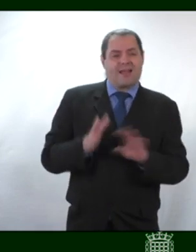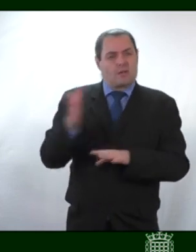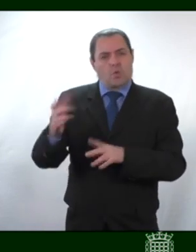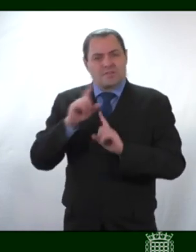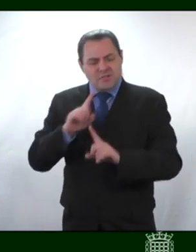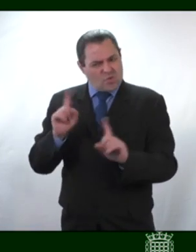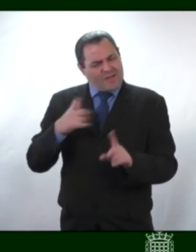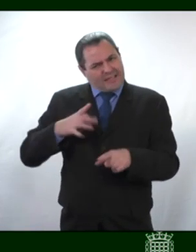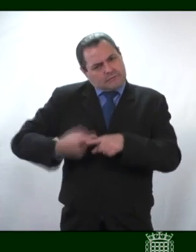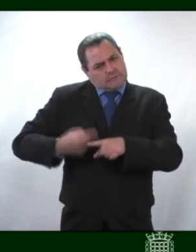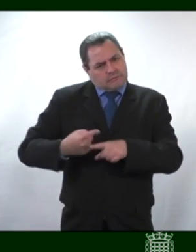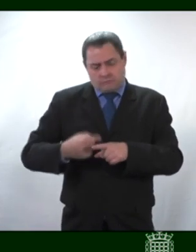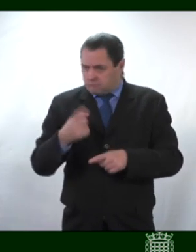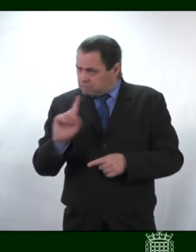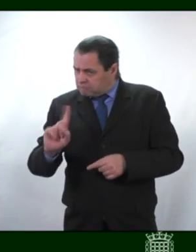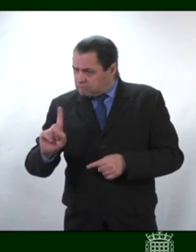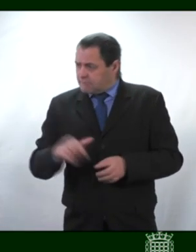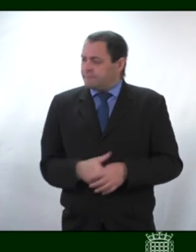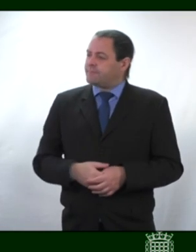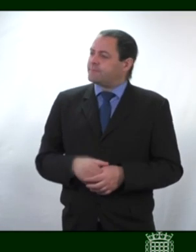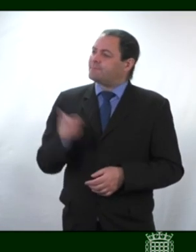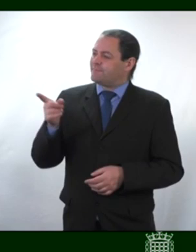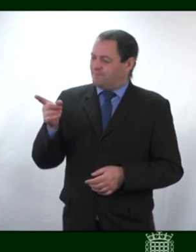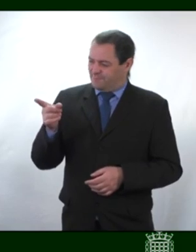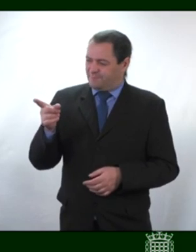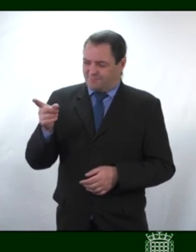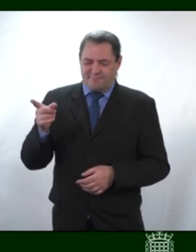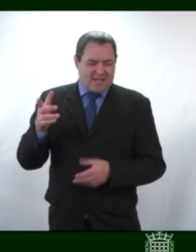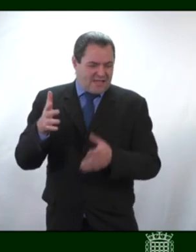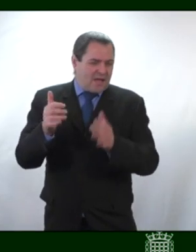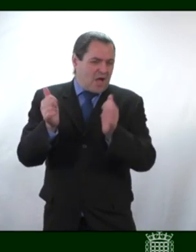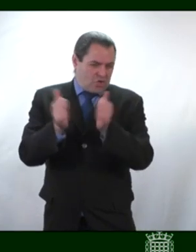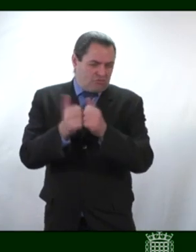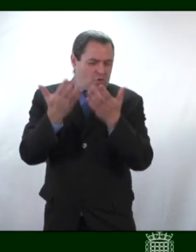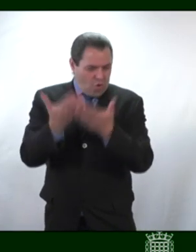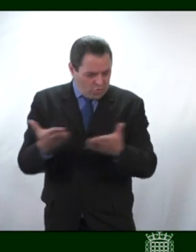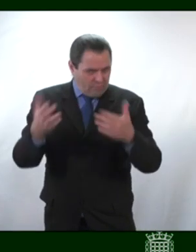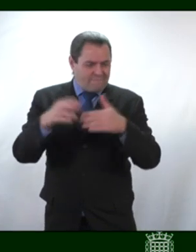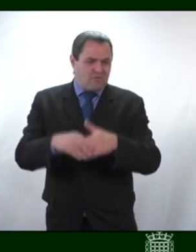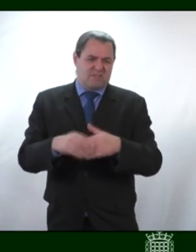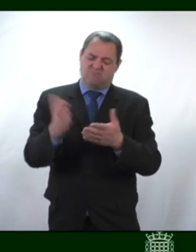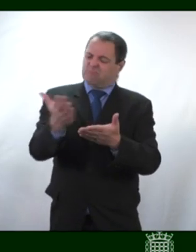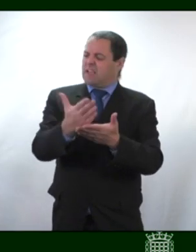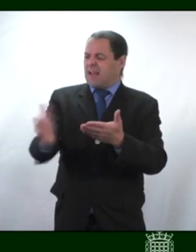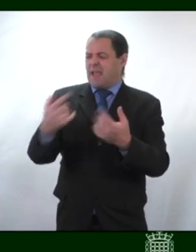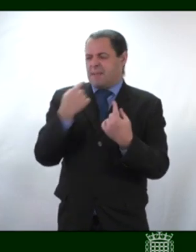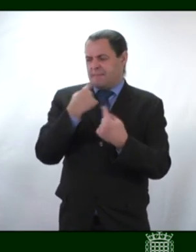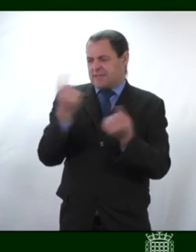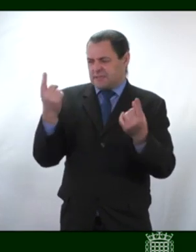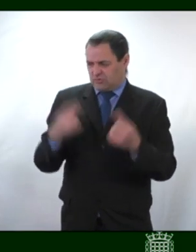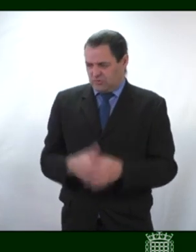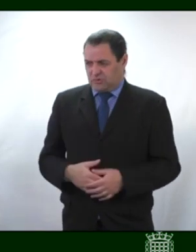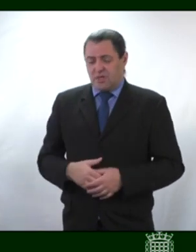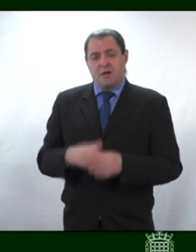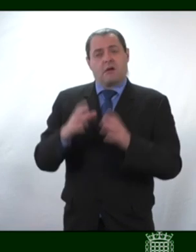happening. Well, I strongly agree with my honourable friend, who puts it very clearly that the people